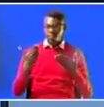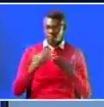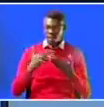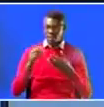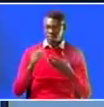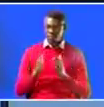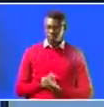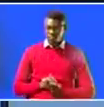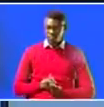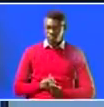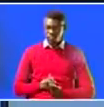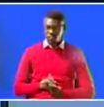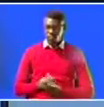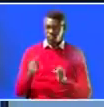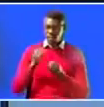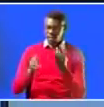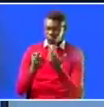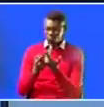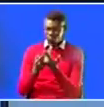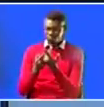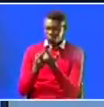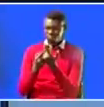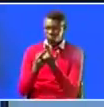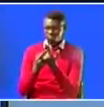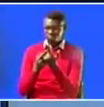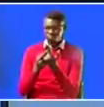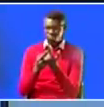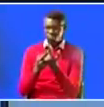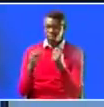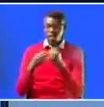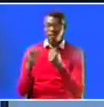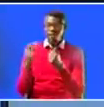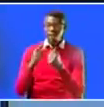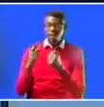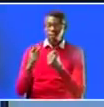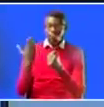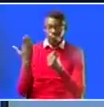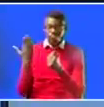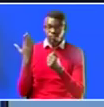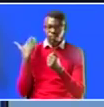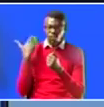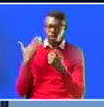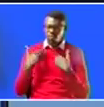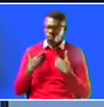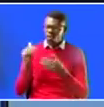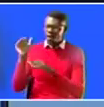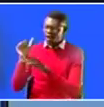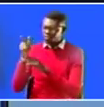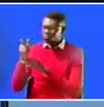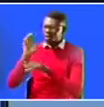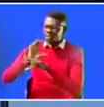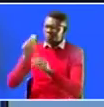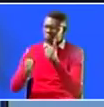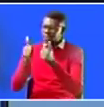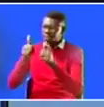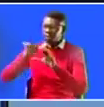checkpoint. Now, in the last census, Tali, about months ago, you were probably asked by the enumerators which religion you belong to. And